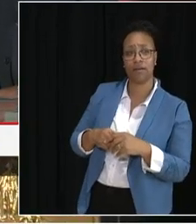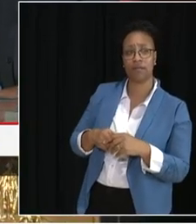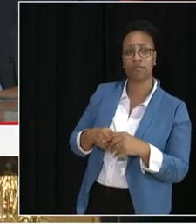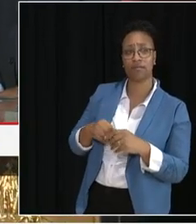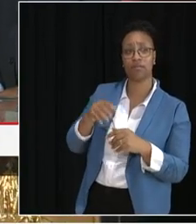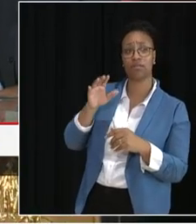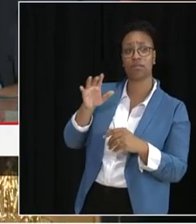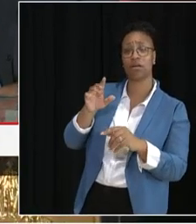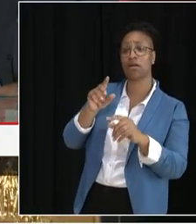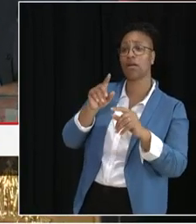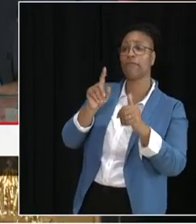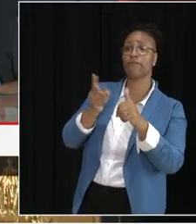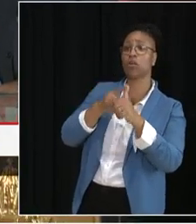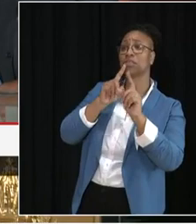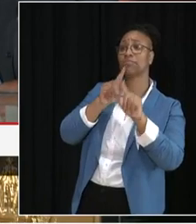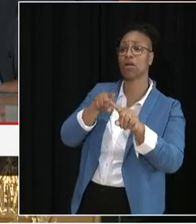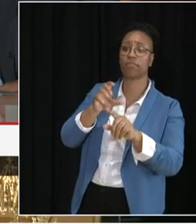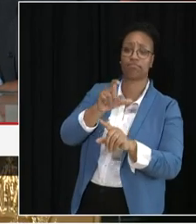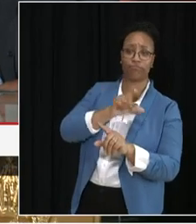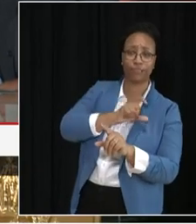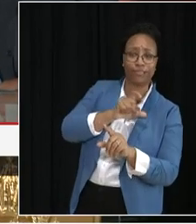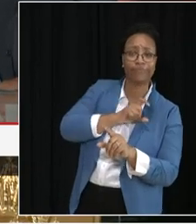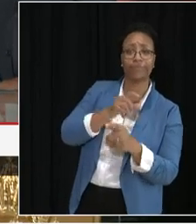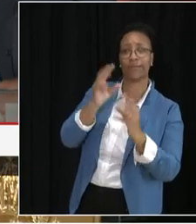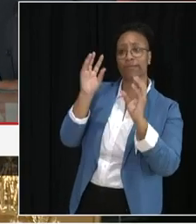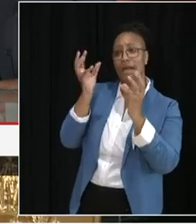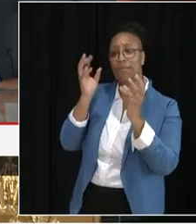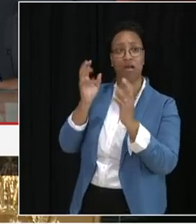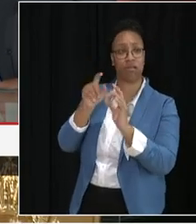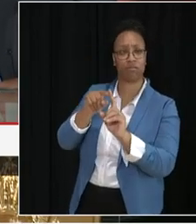and some actually will be getting